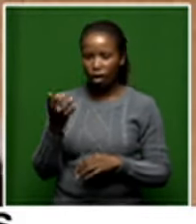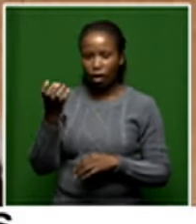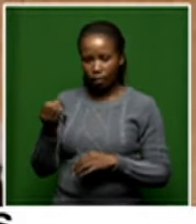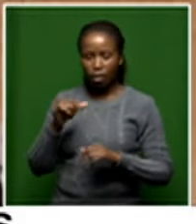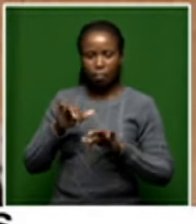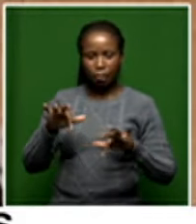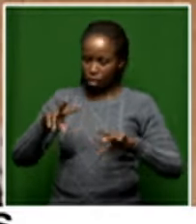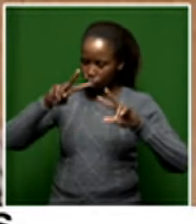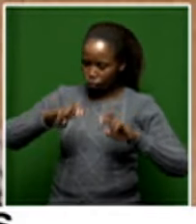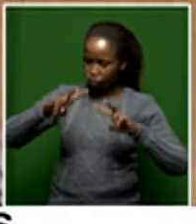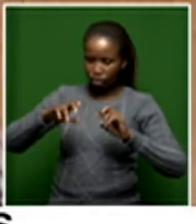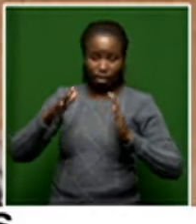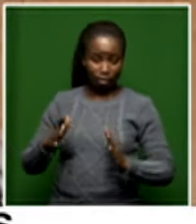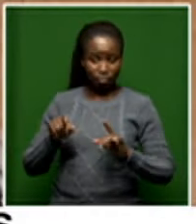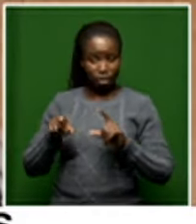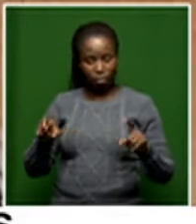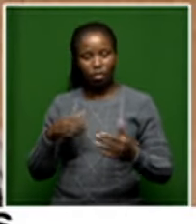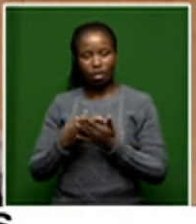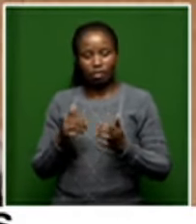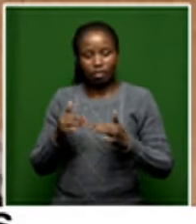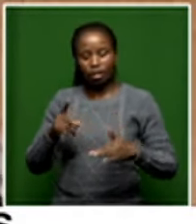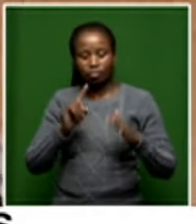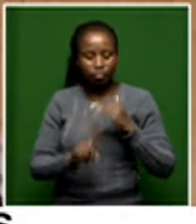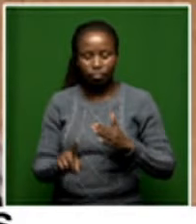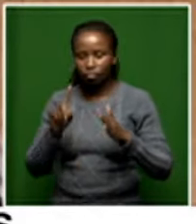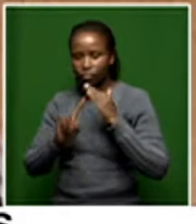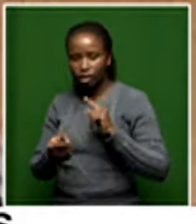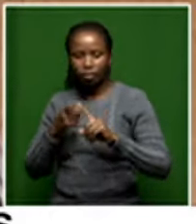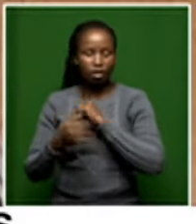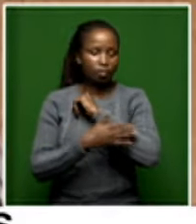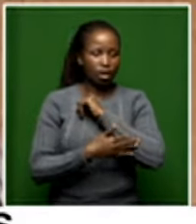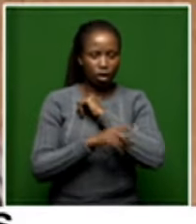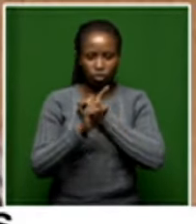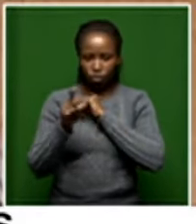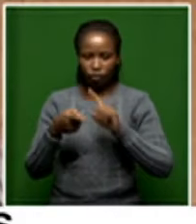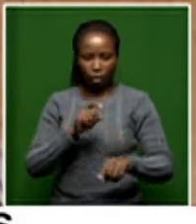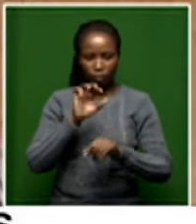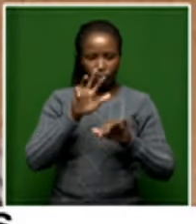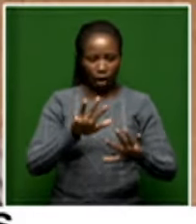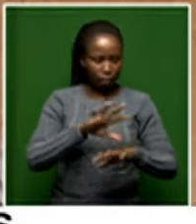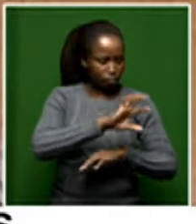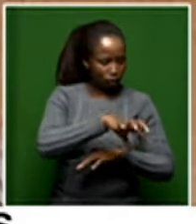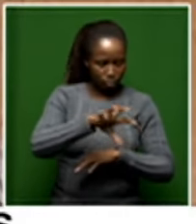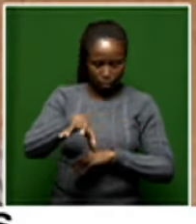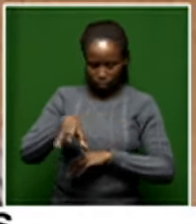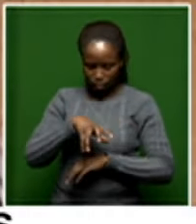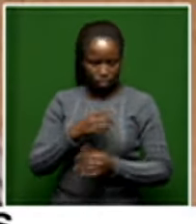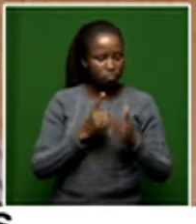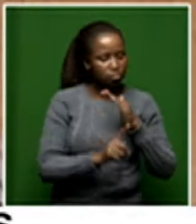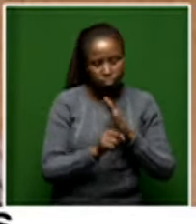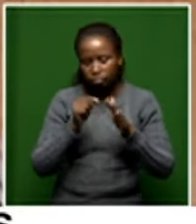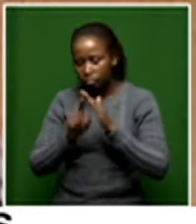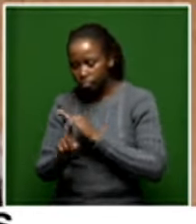field researchers that will start to go out on the ground across the country, so across all 9 provinces, to really try and access